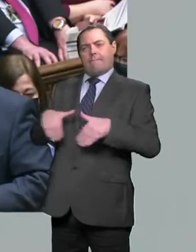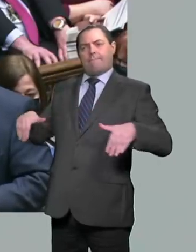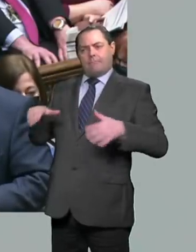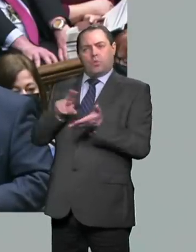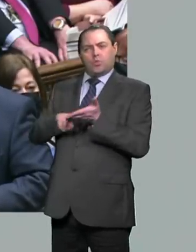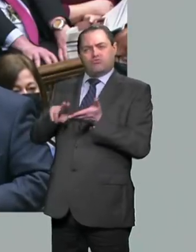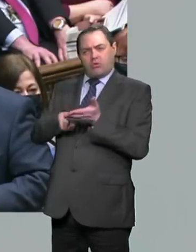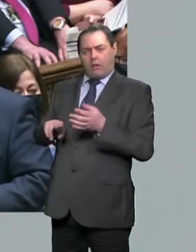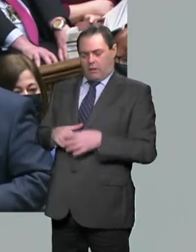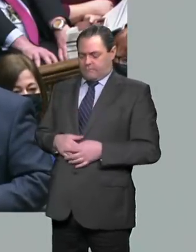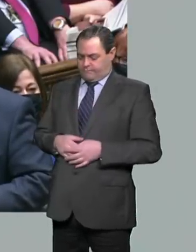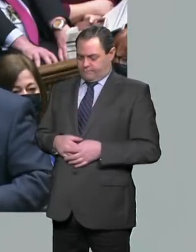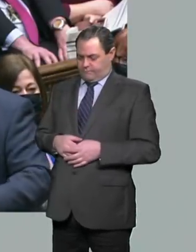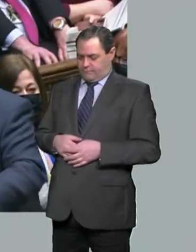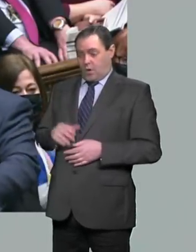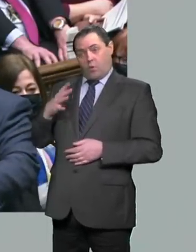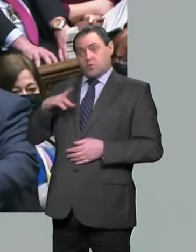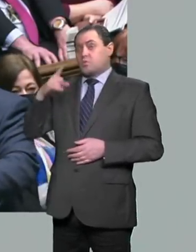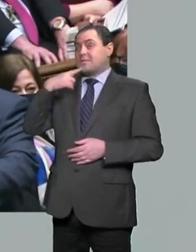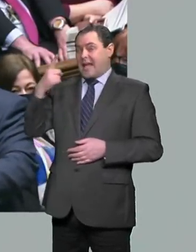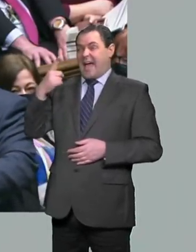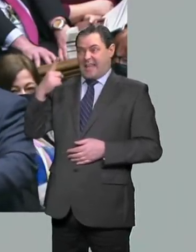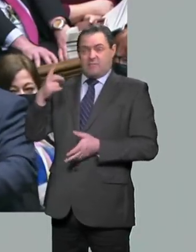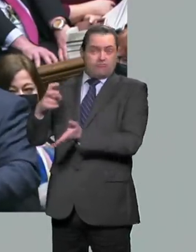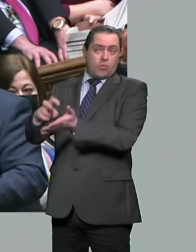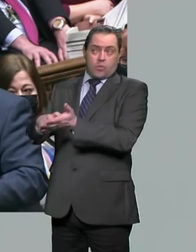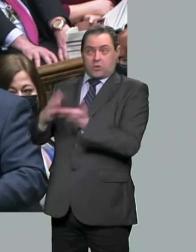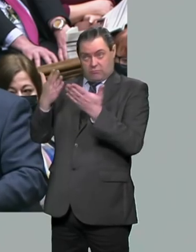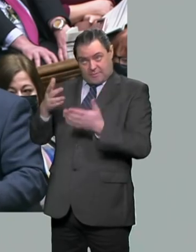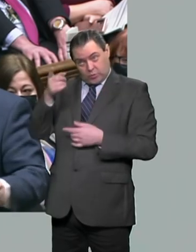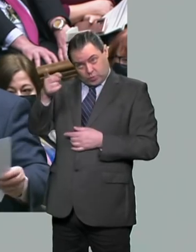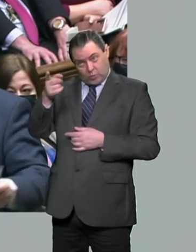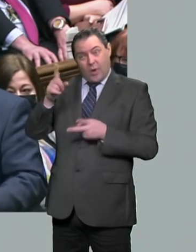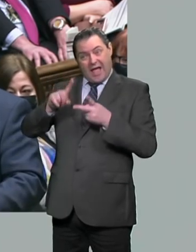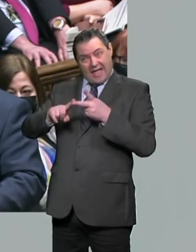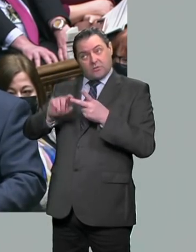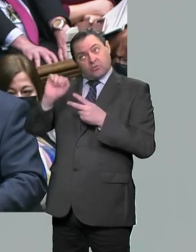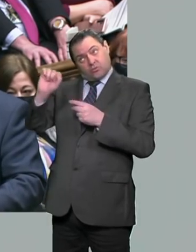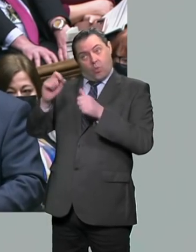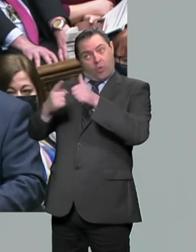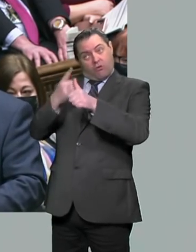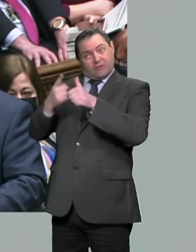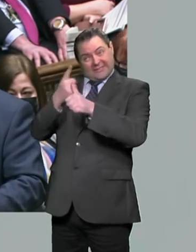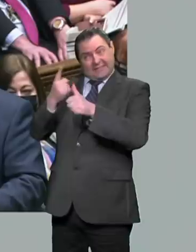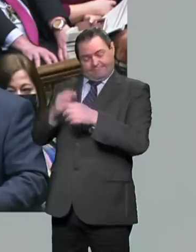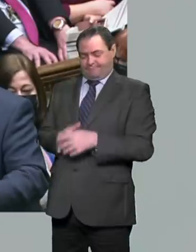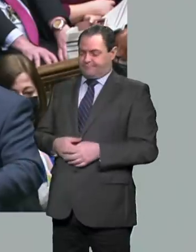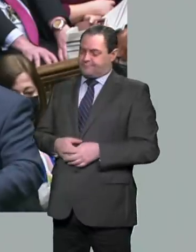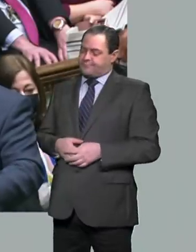your role, and I want to set on the record that I respect both you and the authority of the Chair.